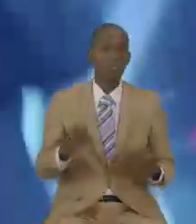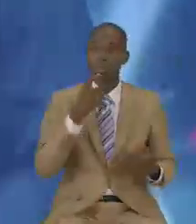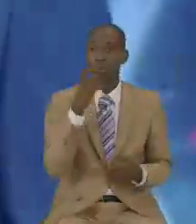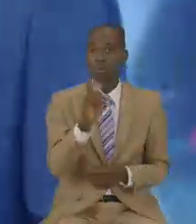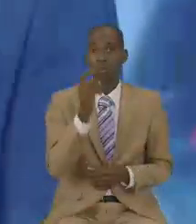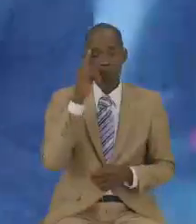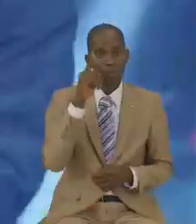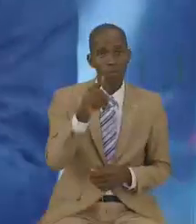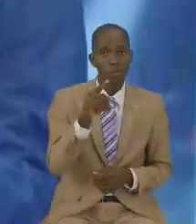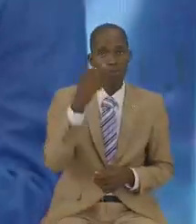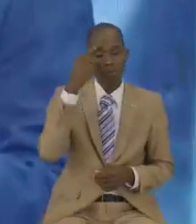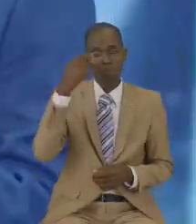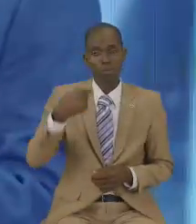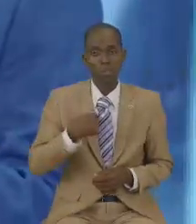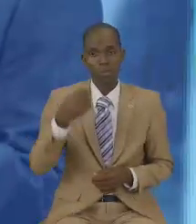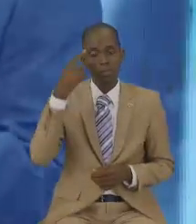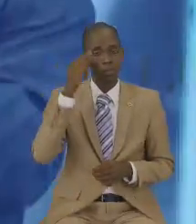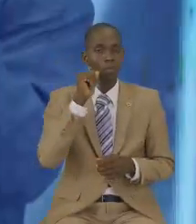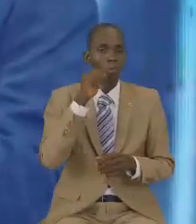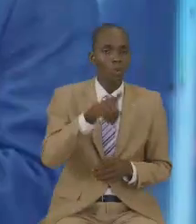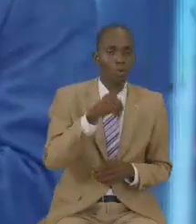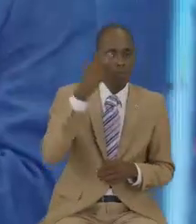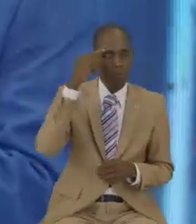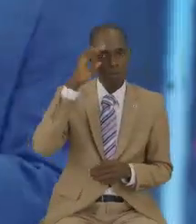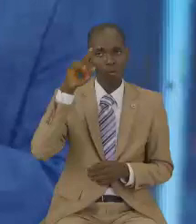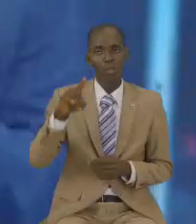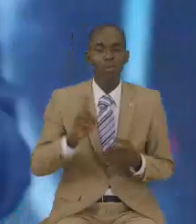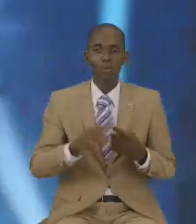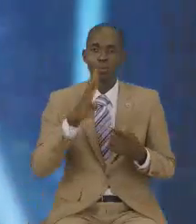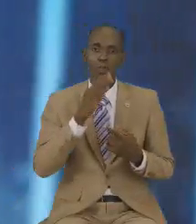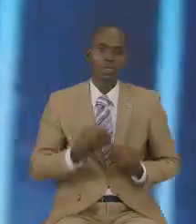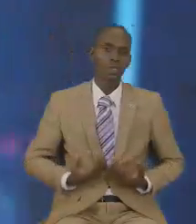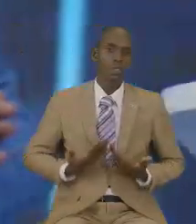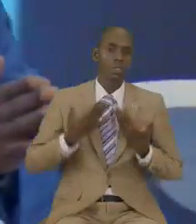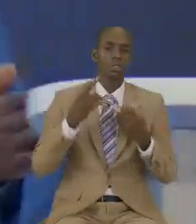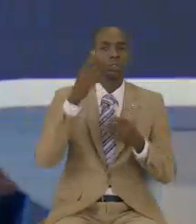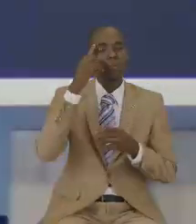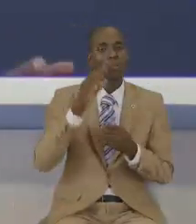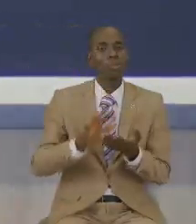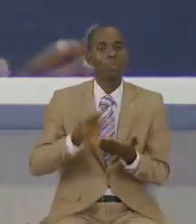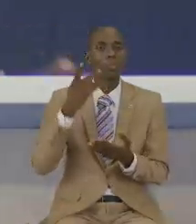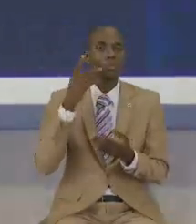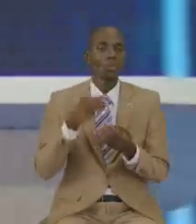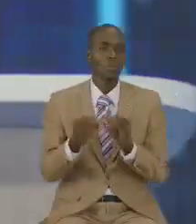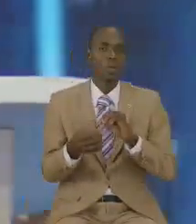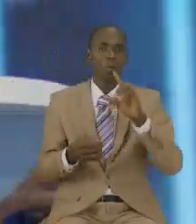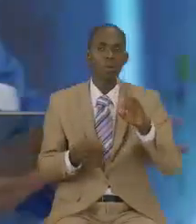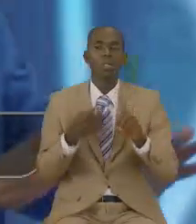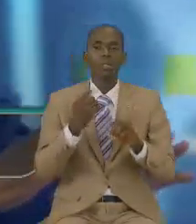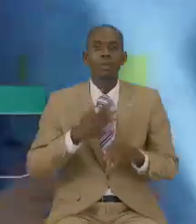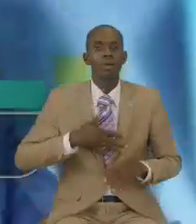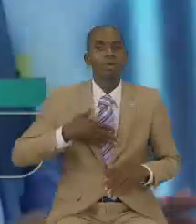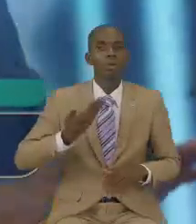the charge for her to be ignited for glory. Number one, the willingness to